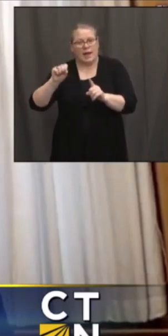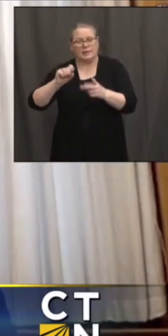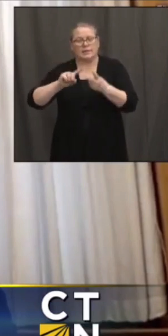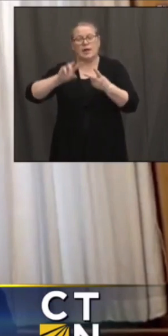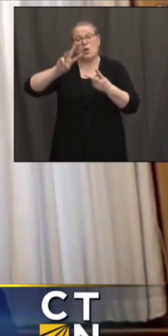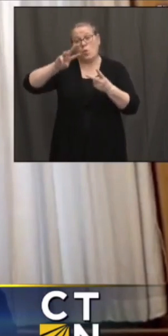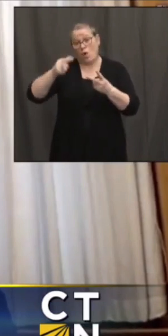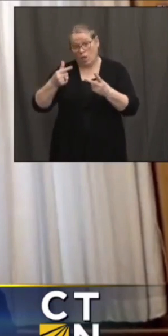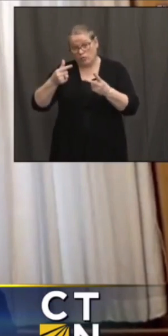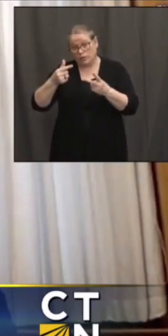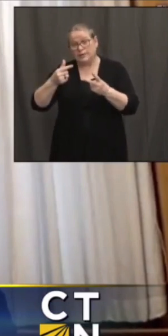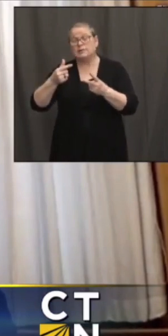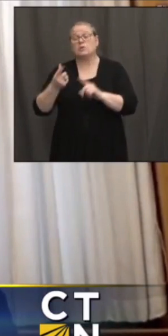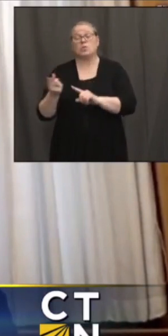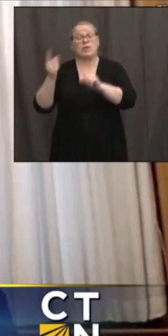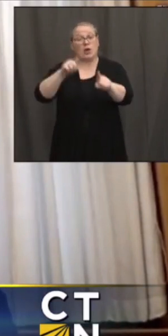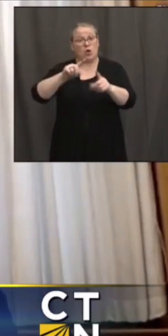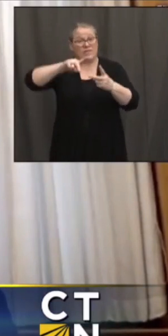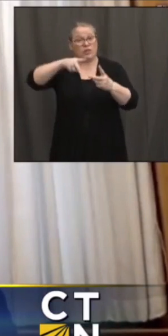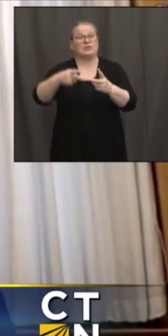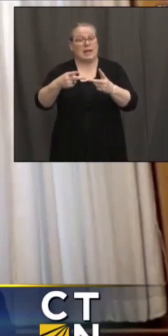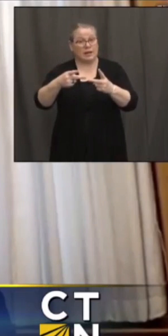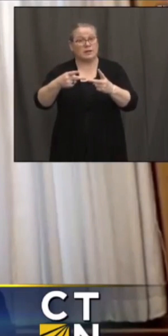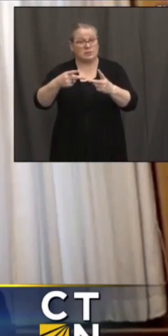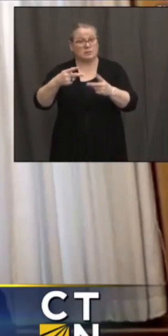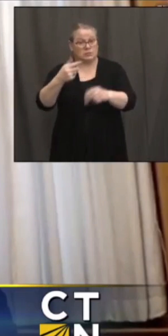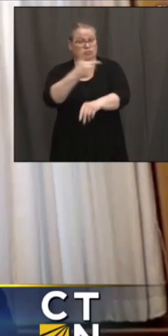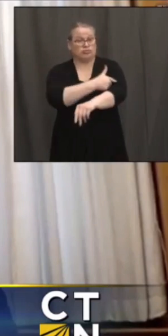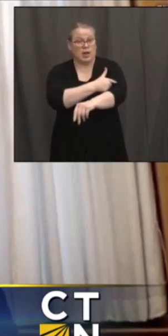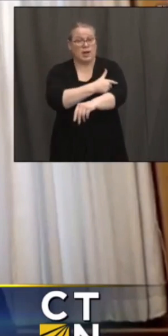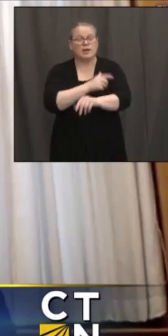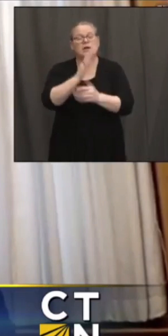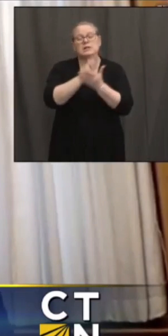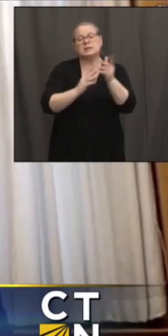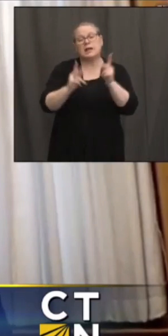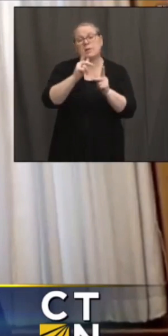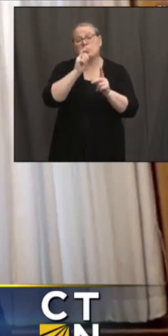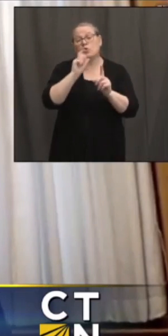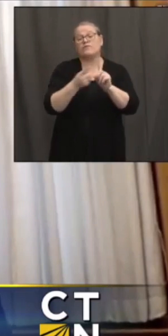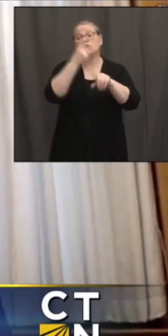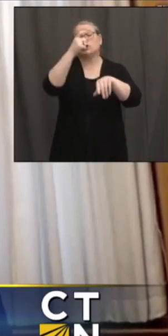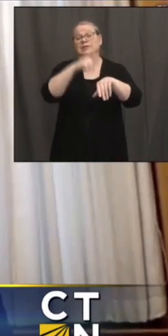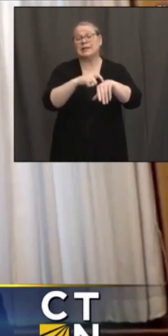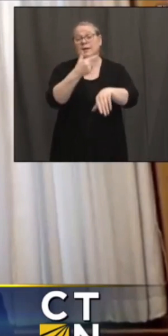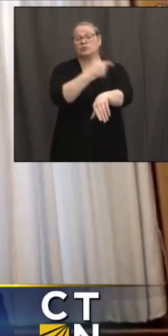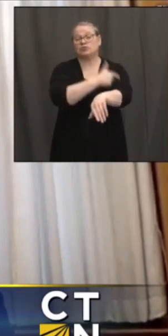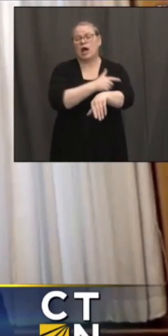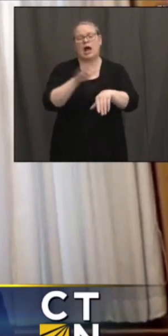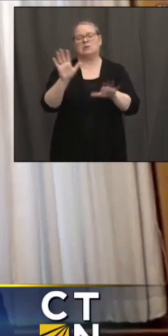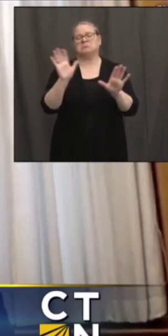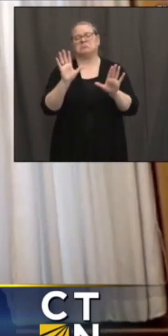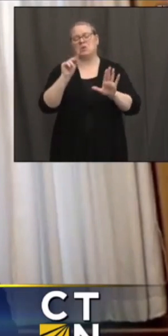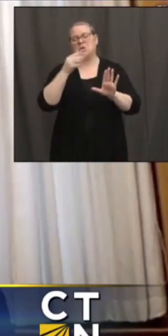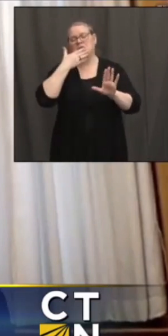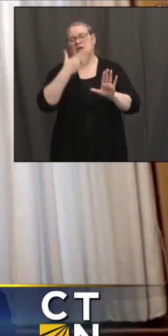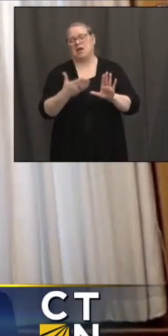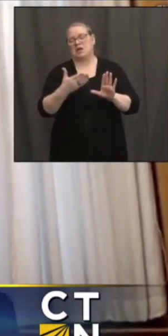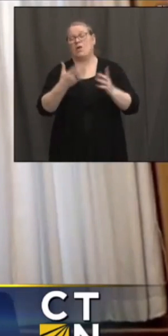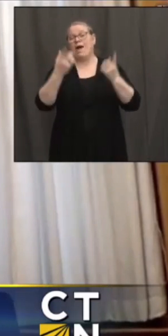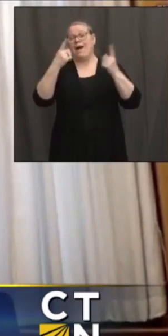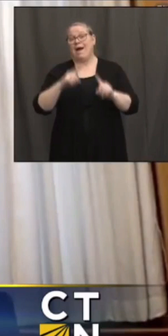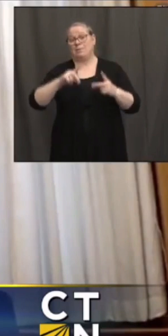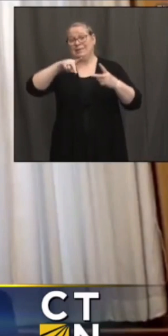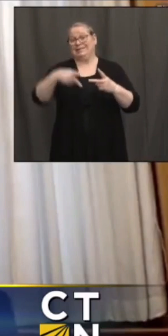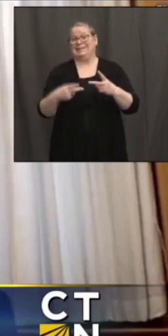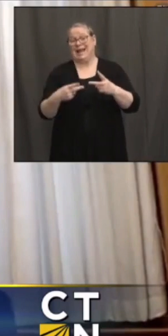clinics, they have been seeing some of the people who passed on the first clinic agreeing to get their first dose on the second clinic, knowing that there's then a